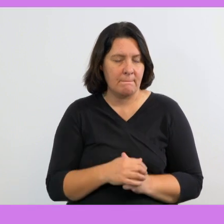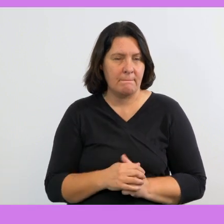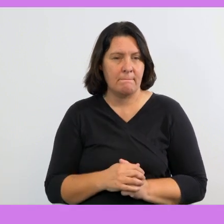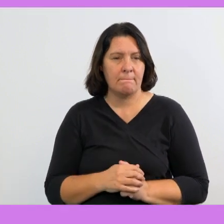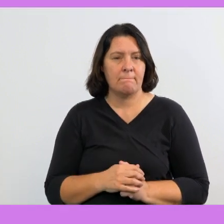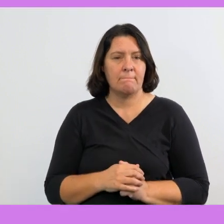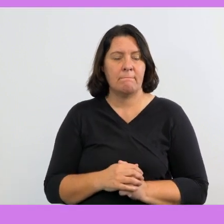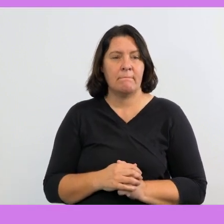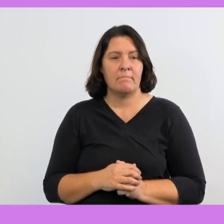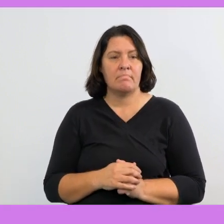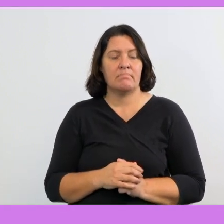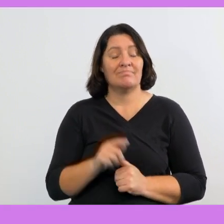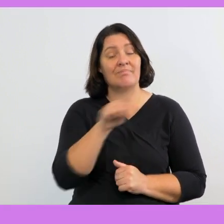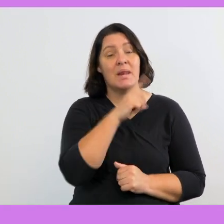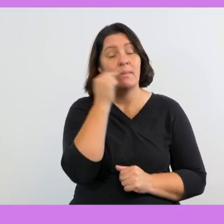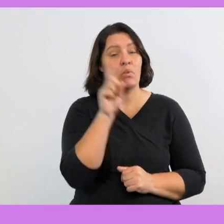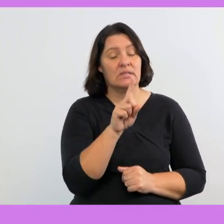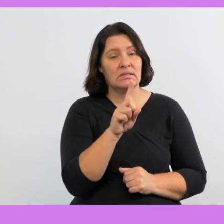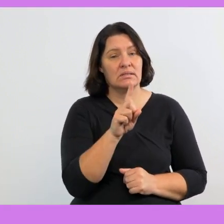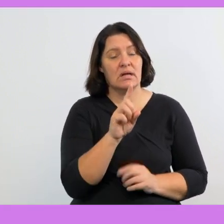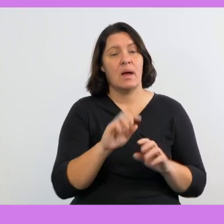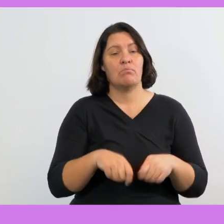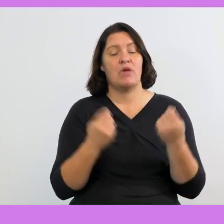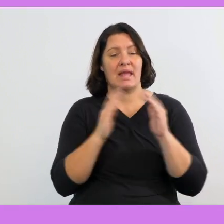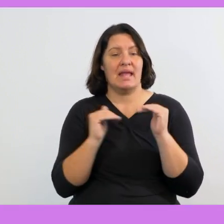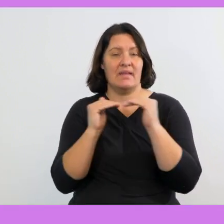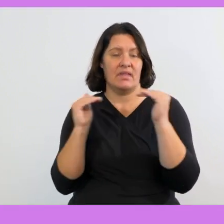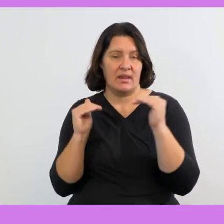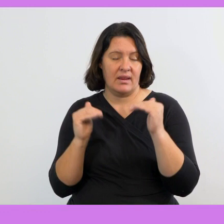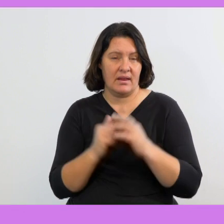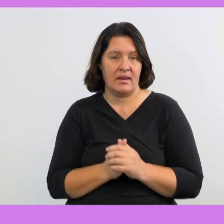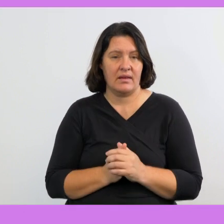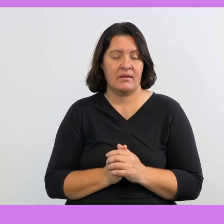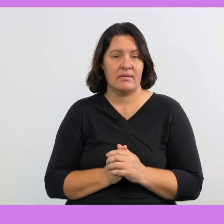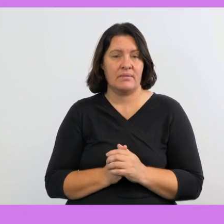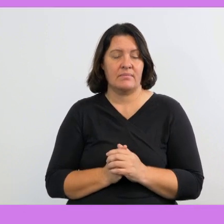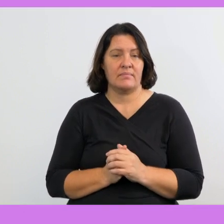called? Remember, this point of intersection we call the